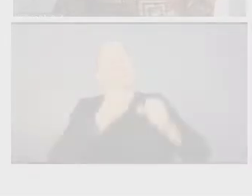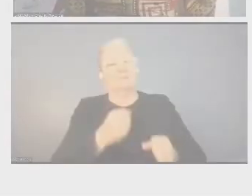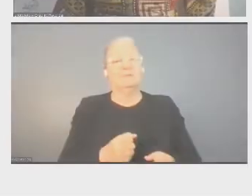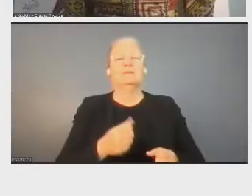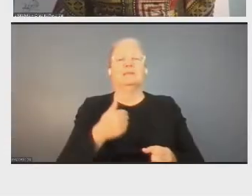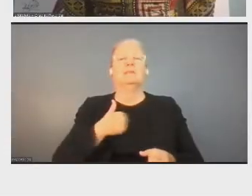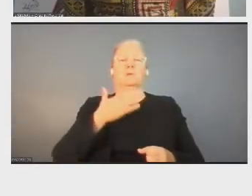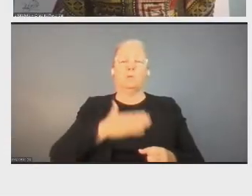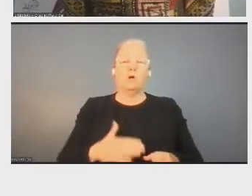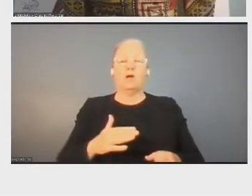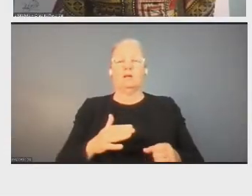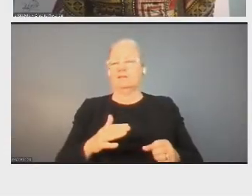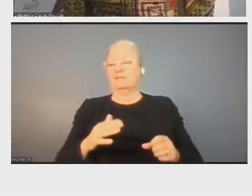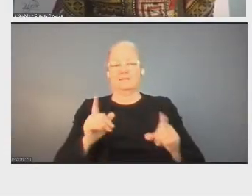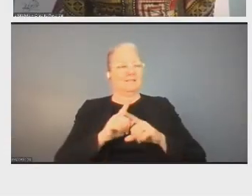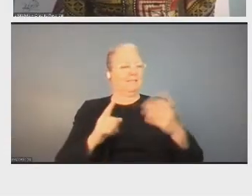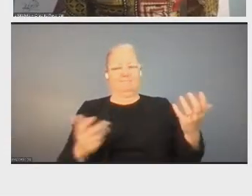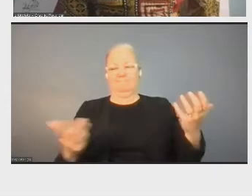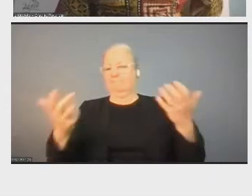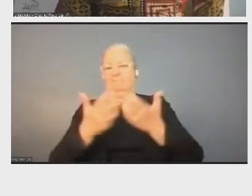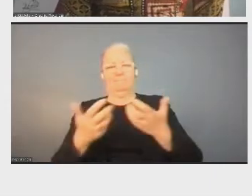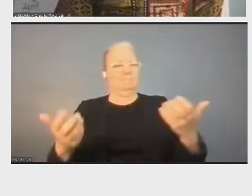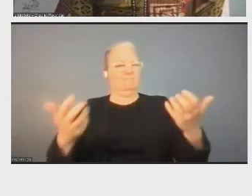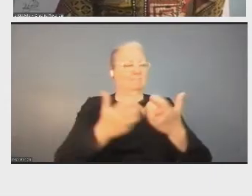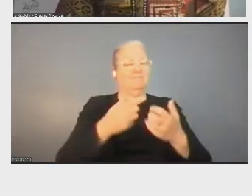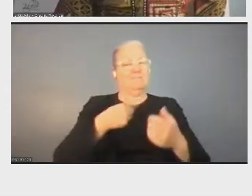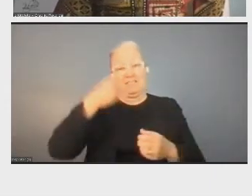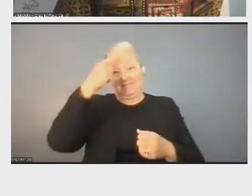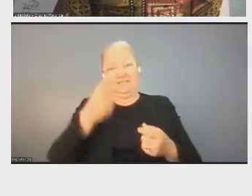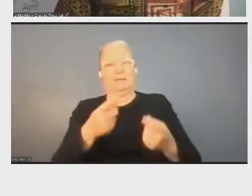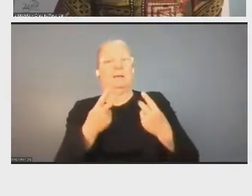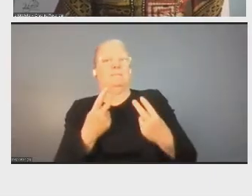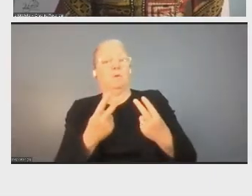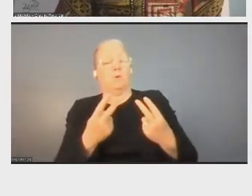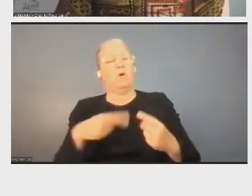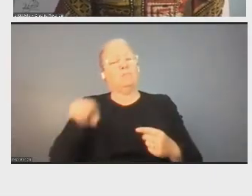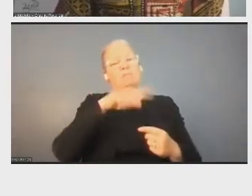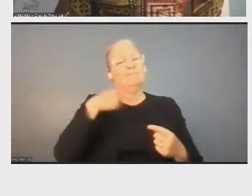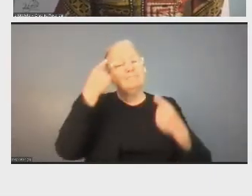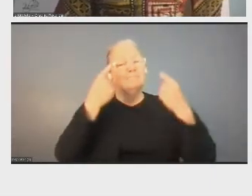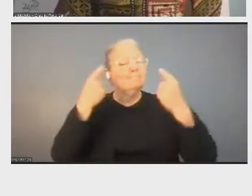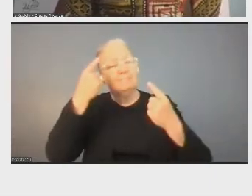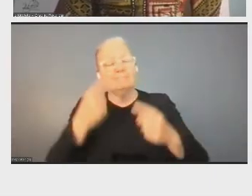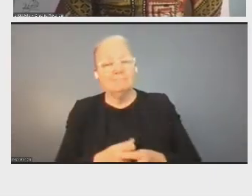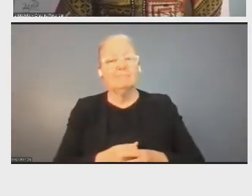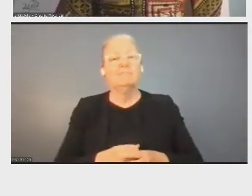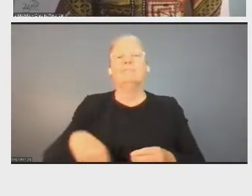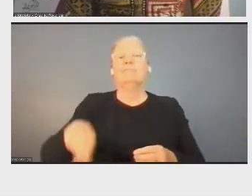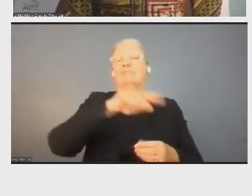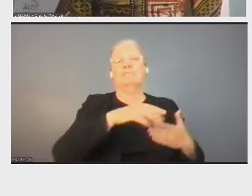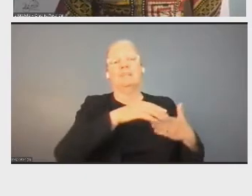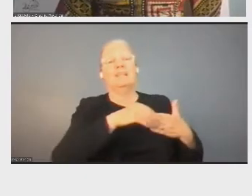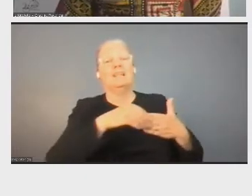some of these elements that are very crucial for us to take into considerations. Like I said, we are dealing in a world that,